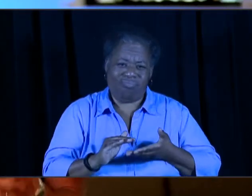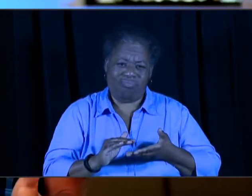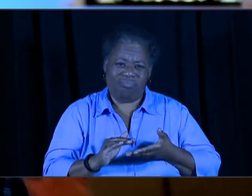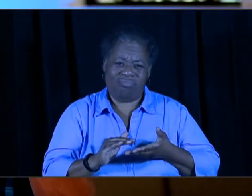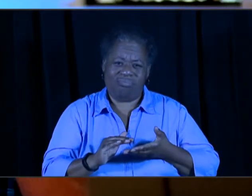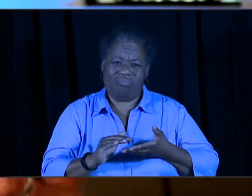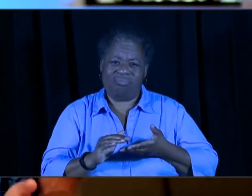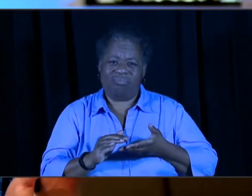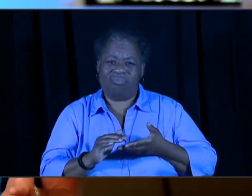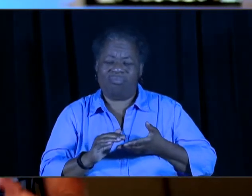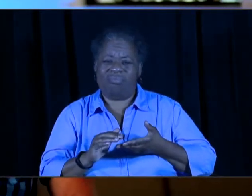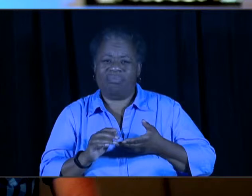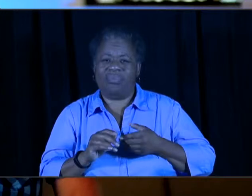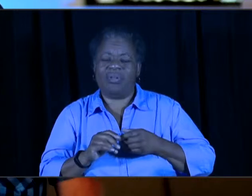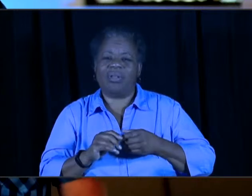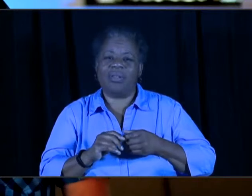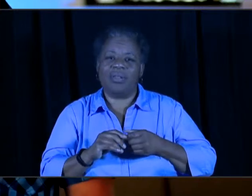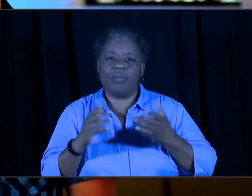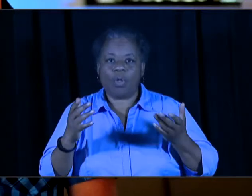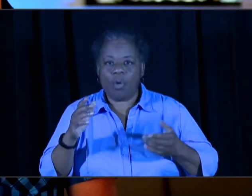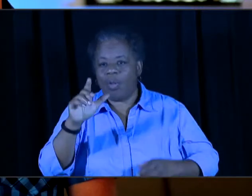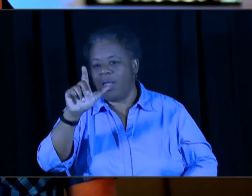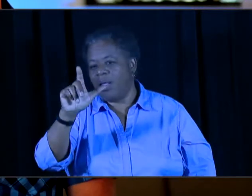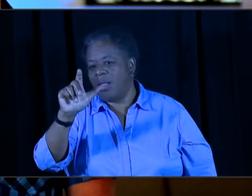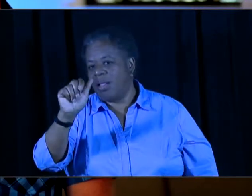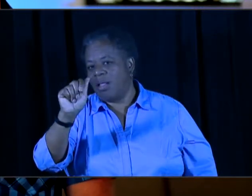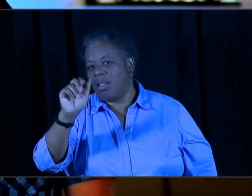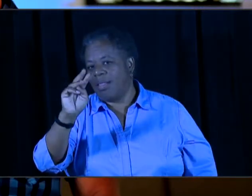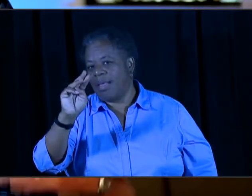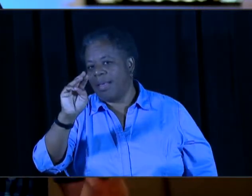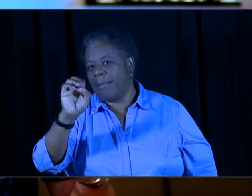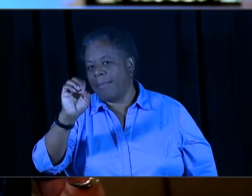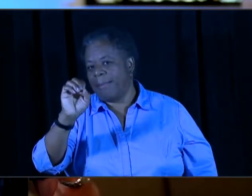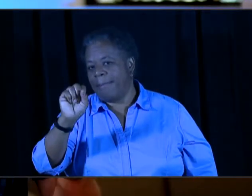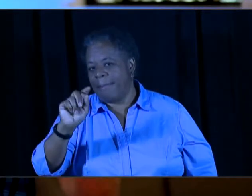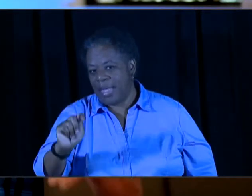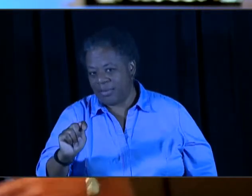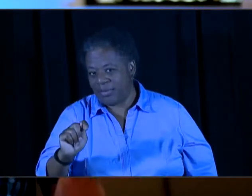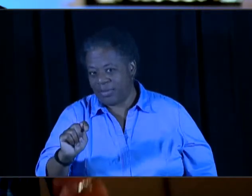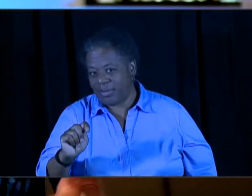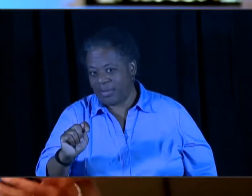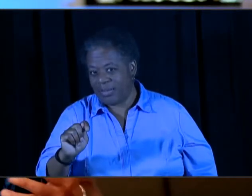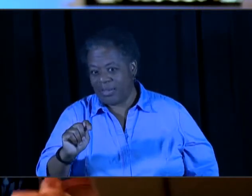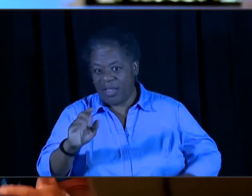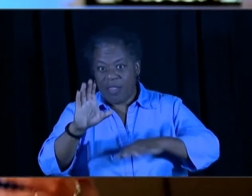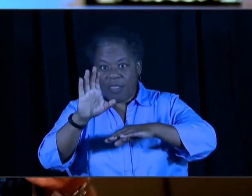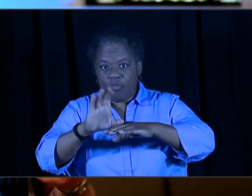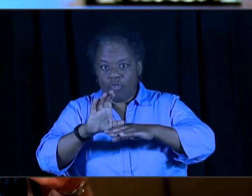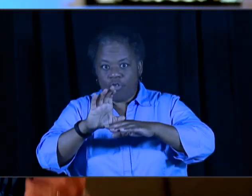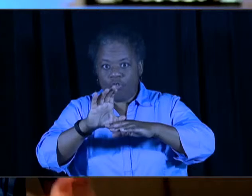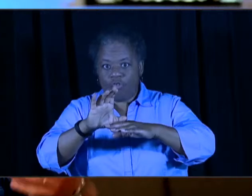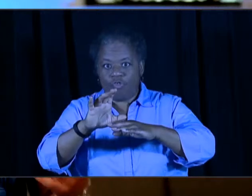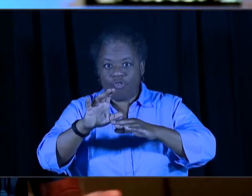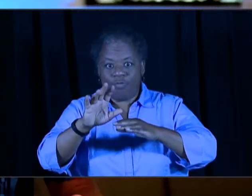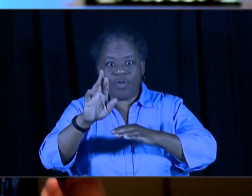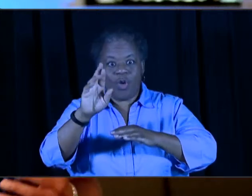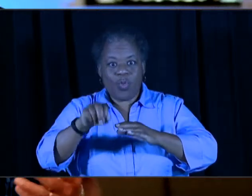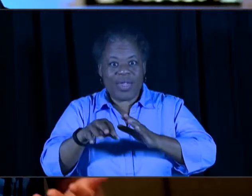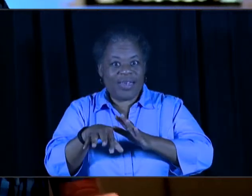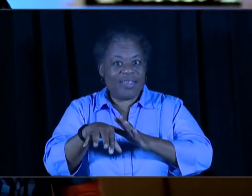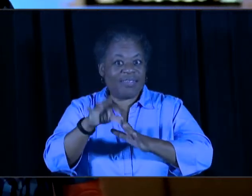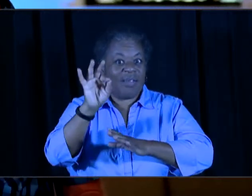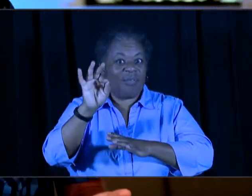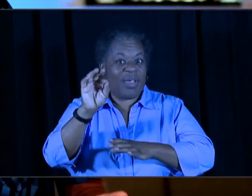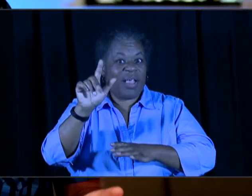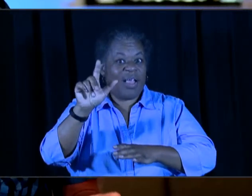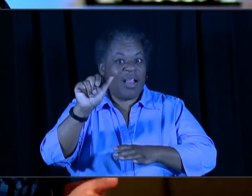And so that's where lament comes in. The church has been rediscovering the spiritual practice